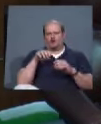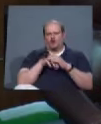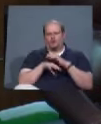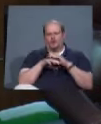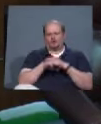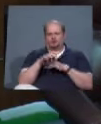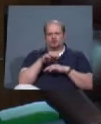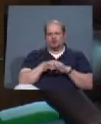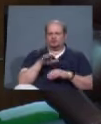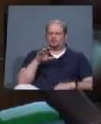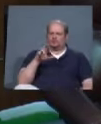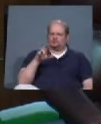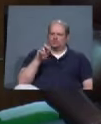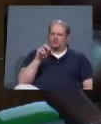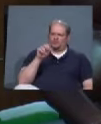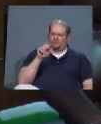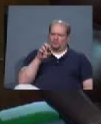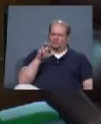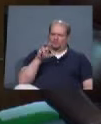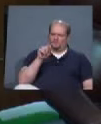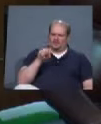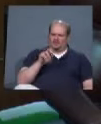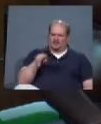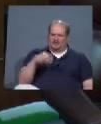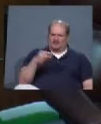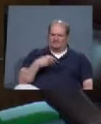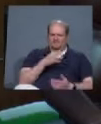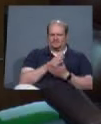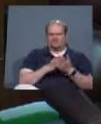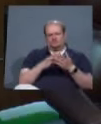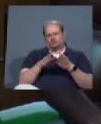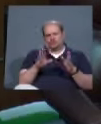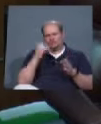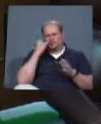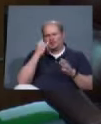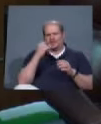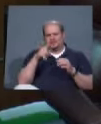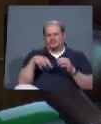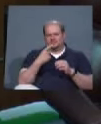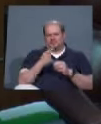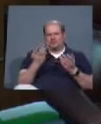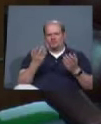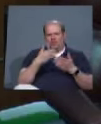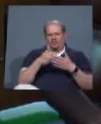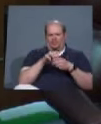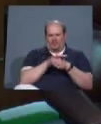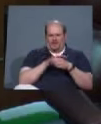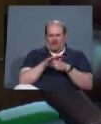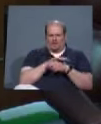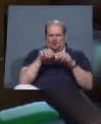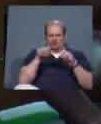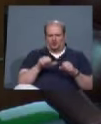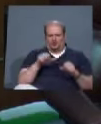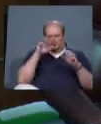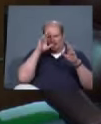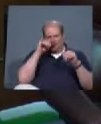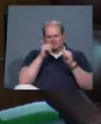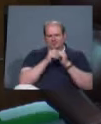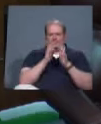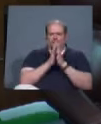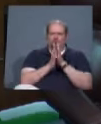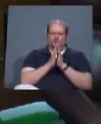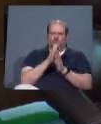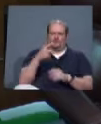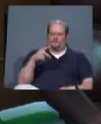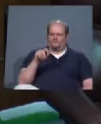off of Roosevelt Road. But can you give us some general ideas about what the neighborhood can expect, what the traffic